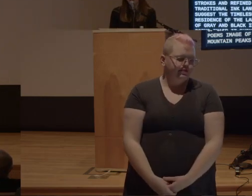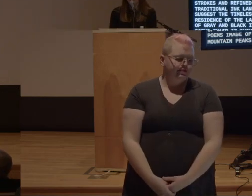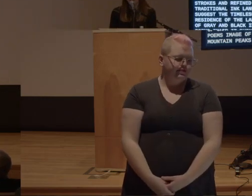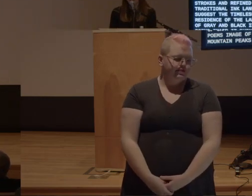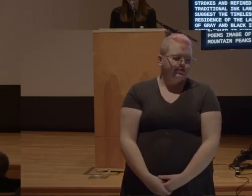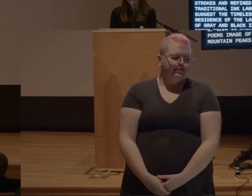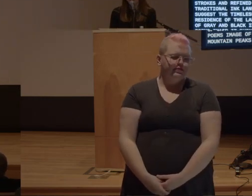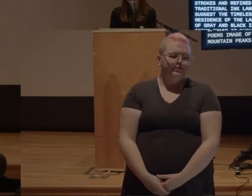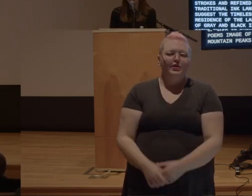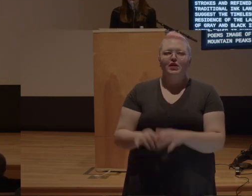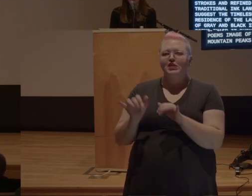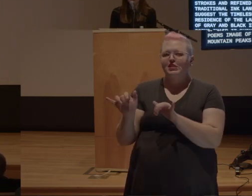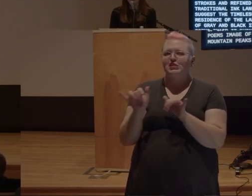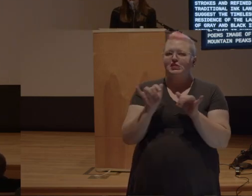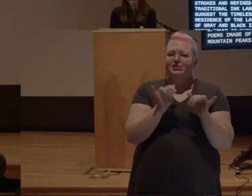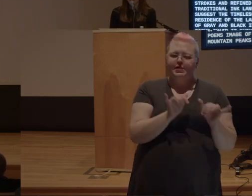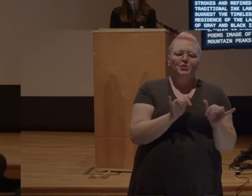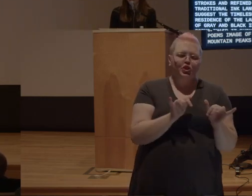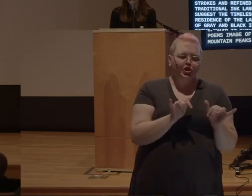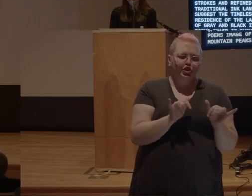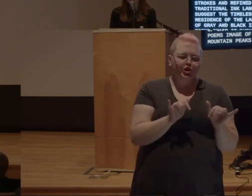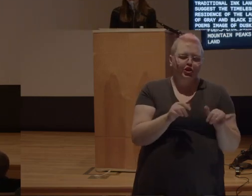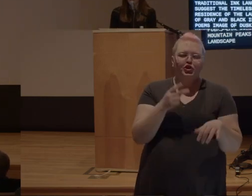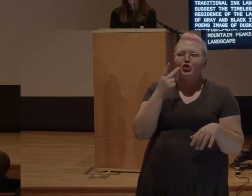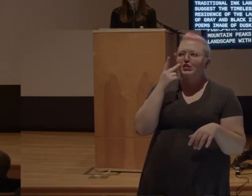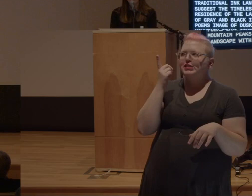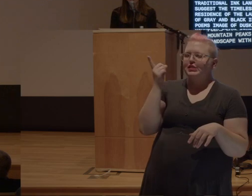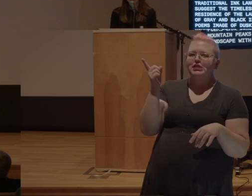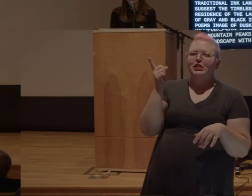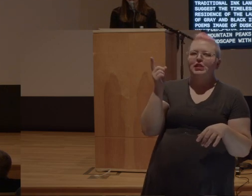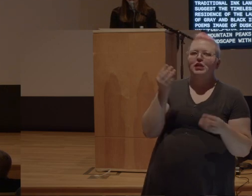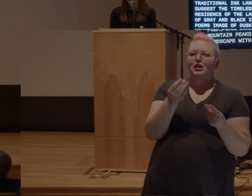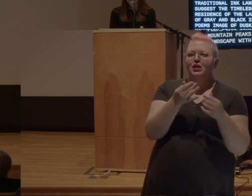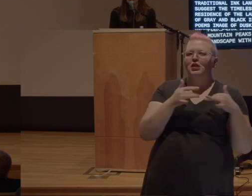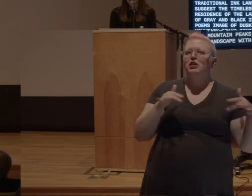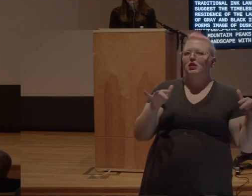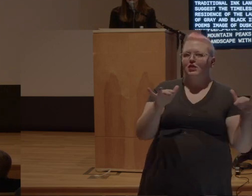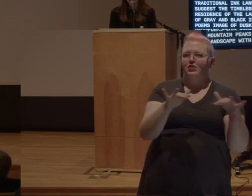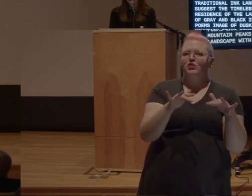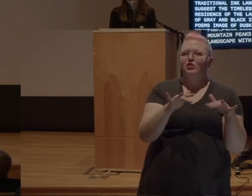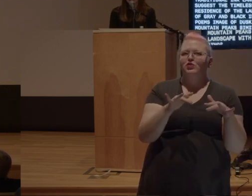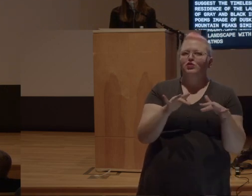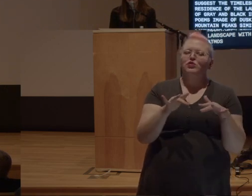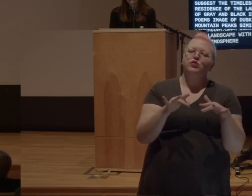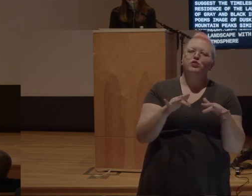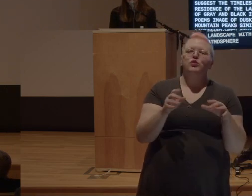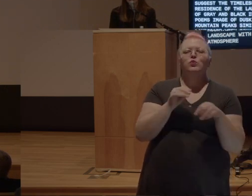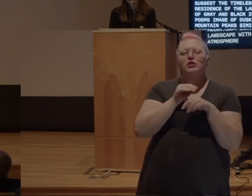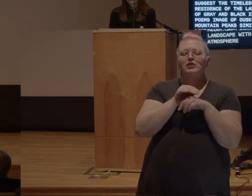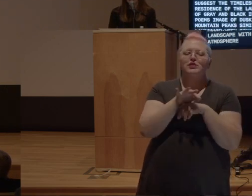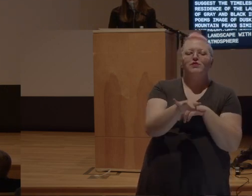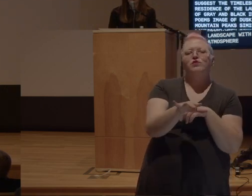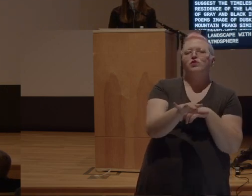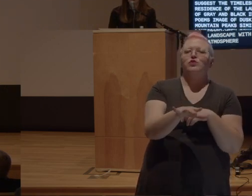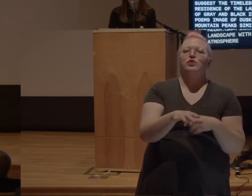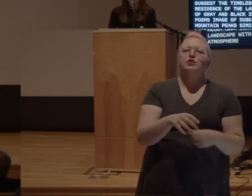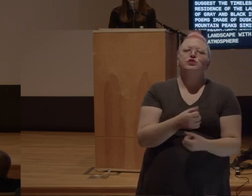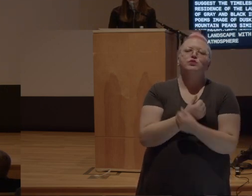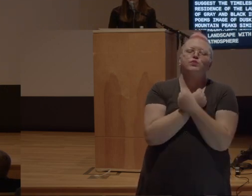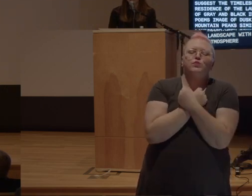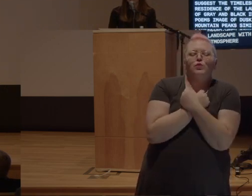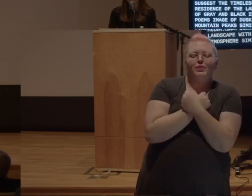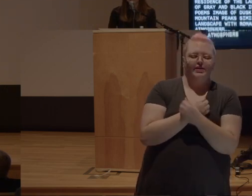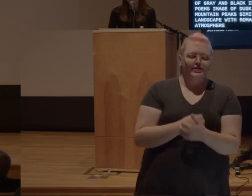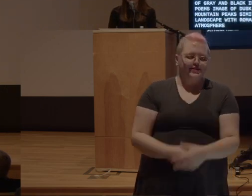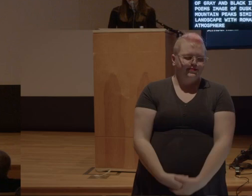Similar effects intended to imbue the landscape with romance as well as naturalistic atmosphere can be seen in Hiroshige's Tokaido Highway